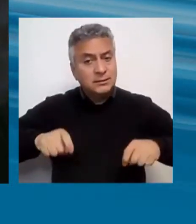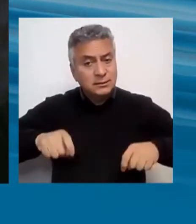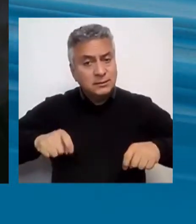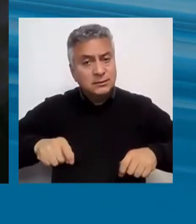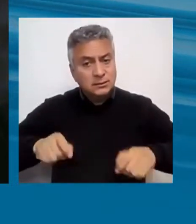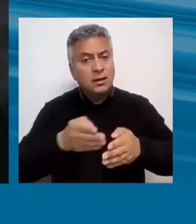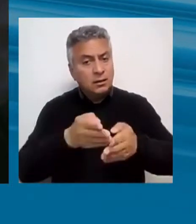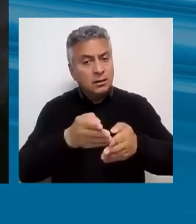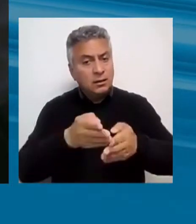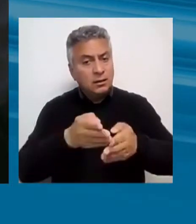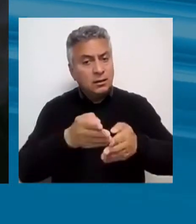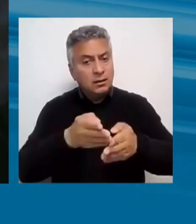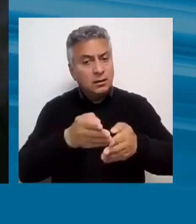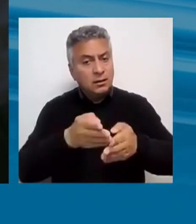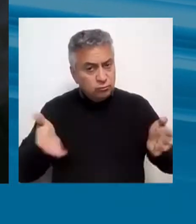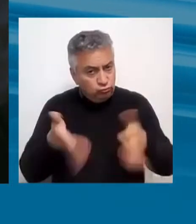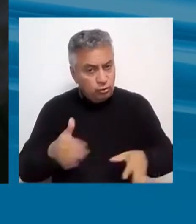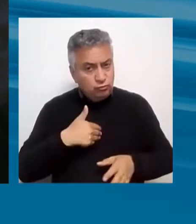Therefore, as